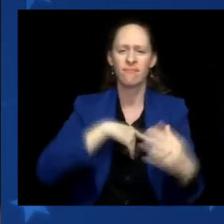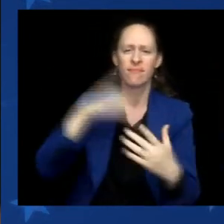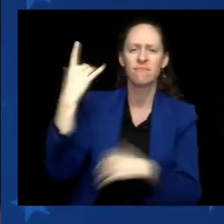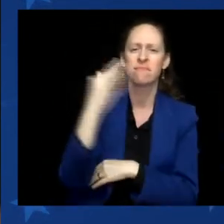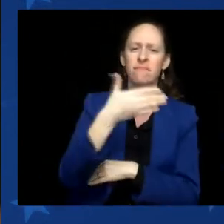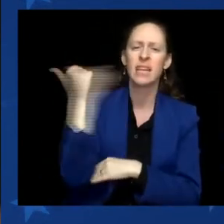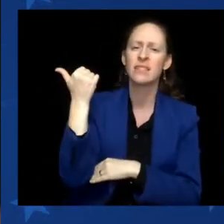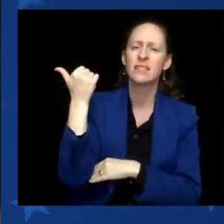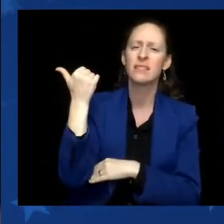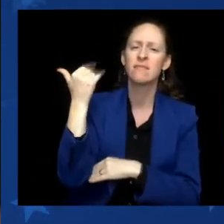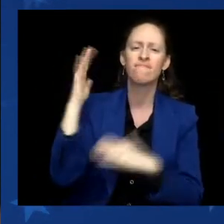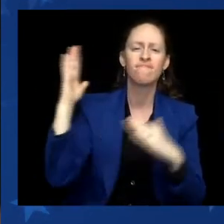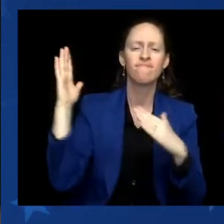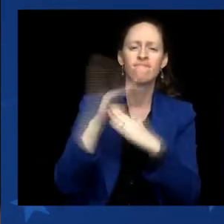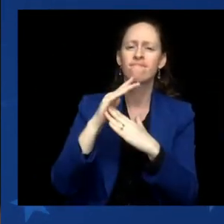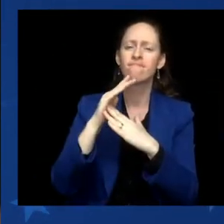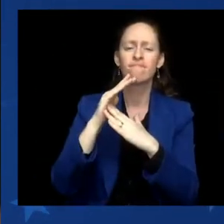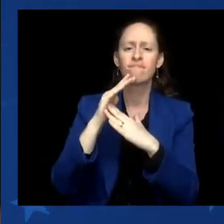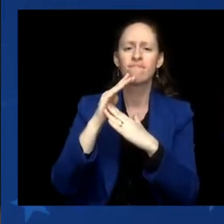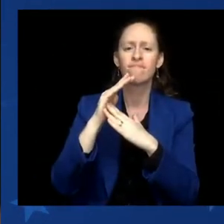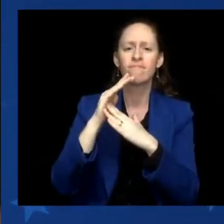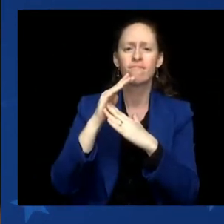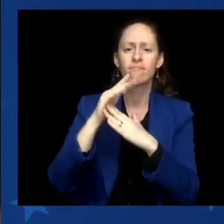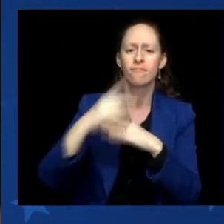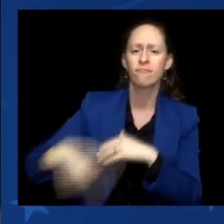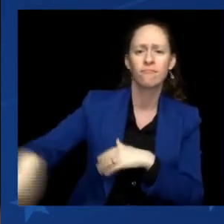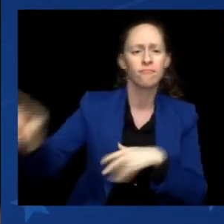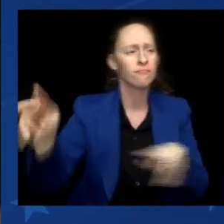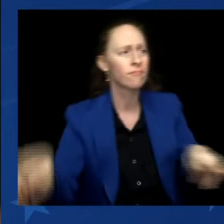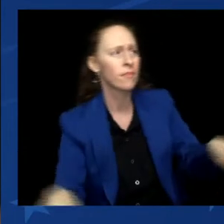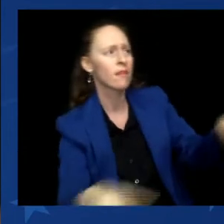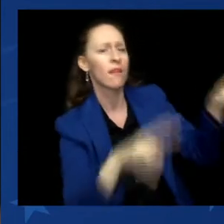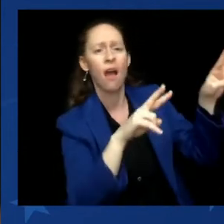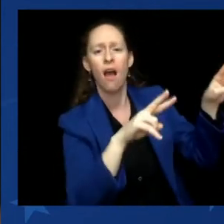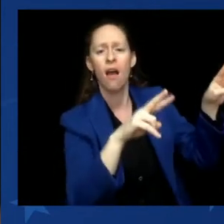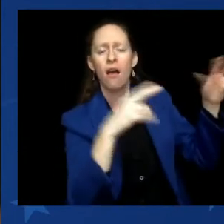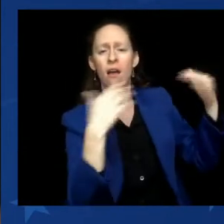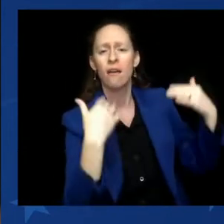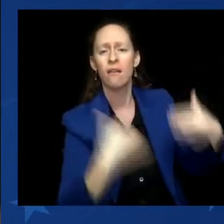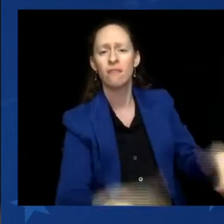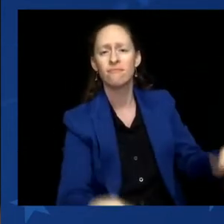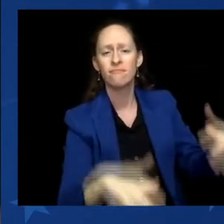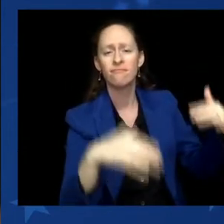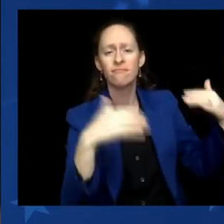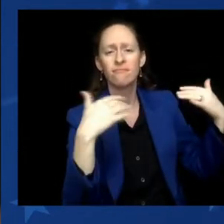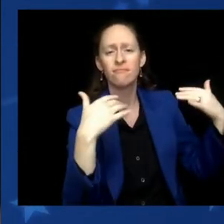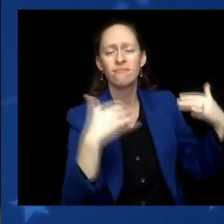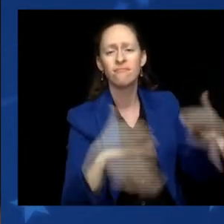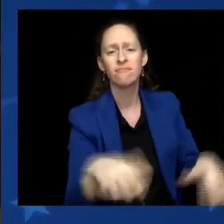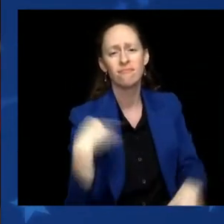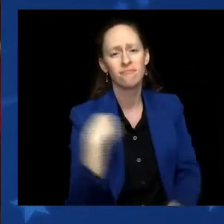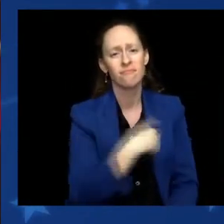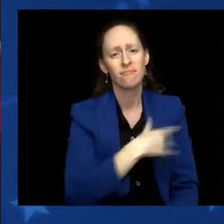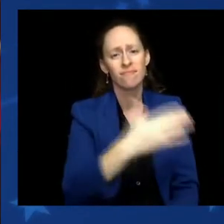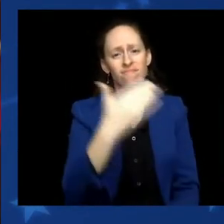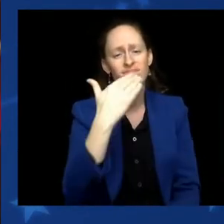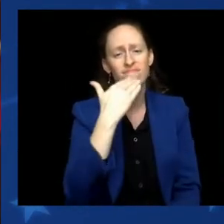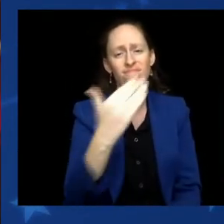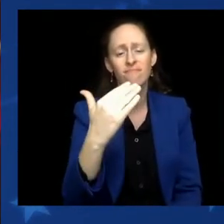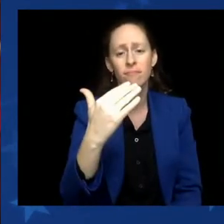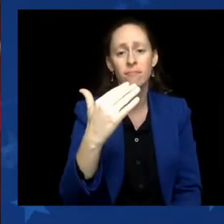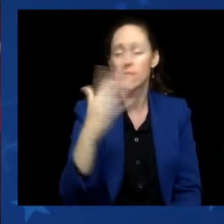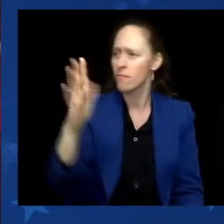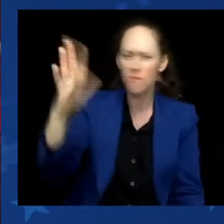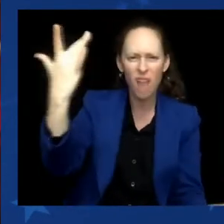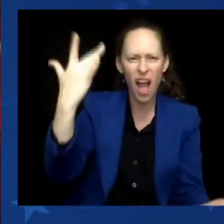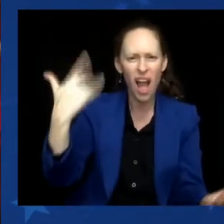But as I stand here tonight, equality and democracy are under assault. We do